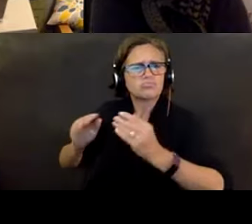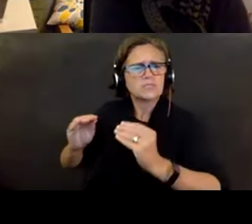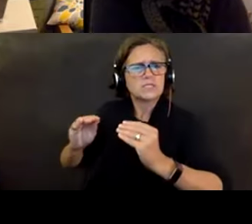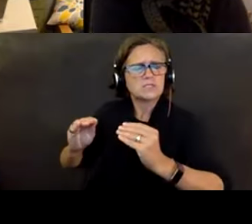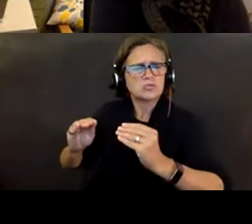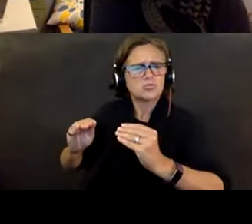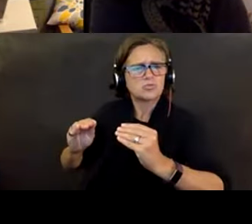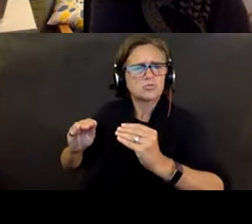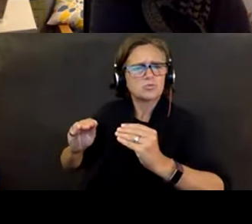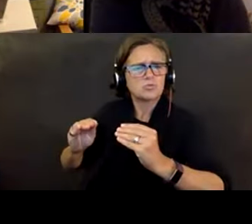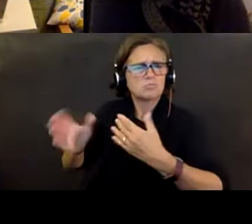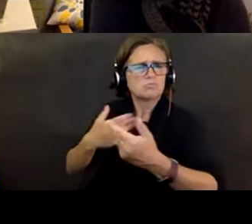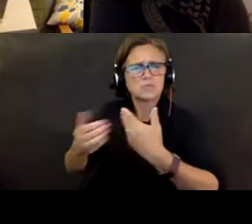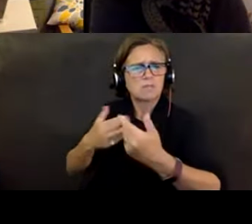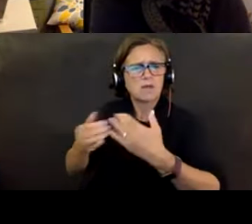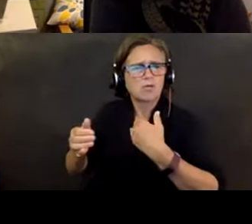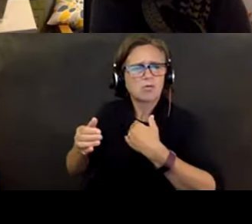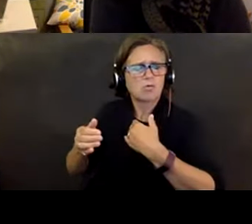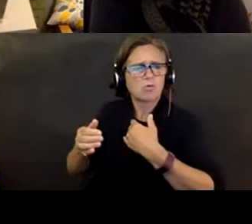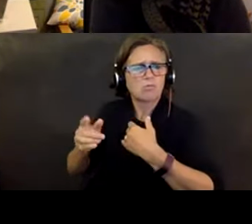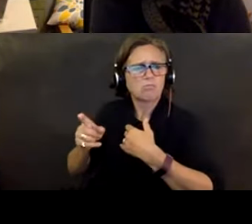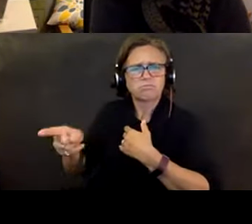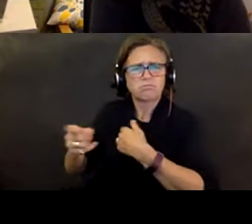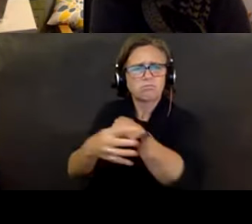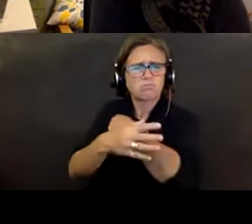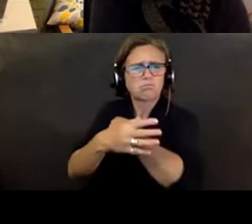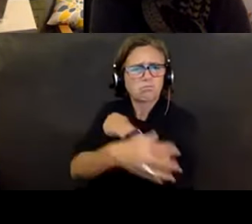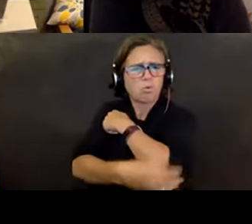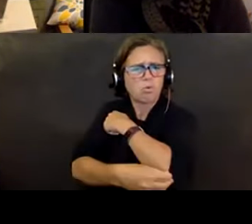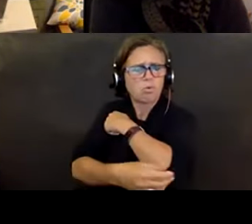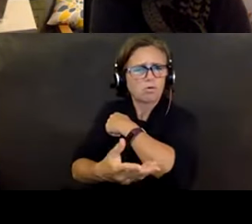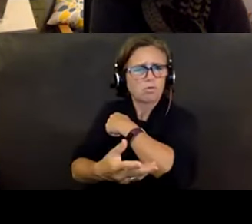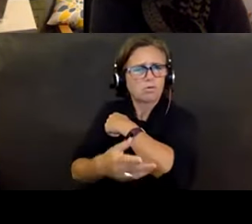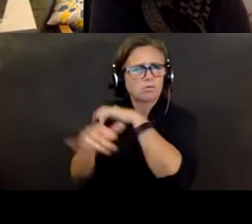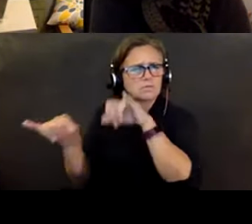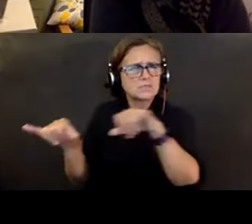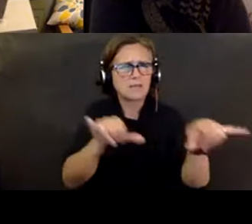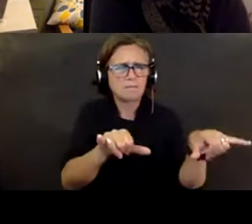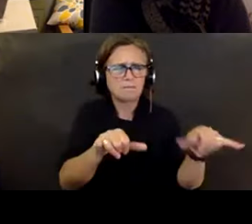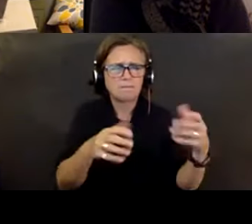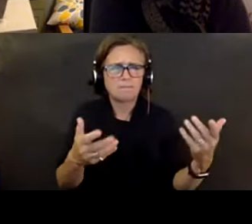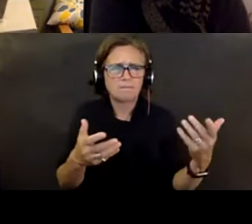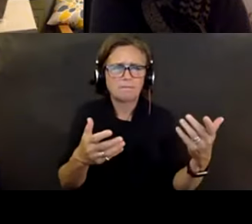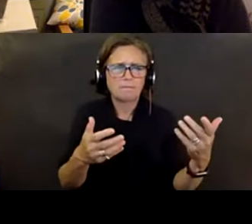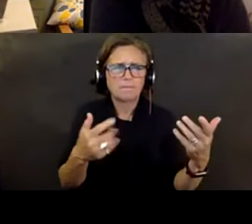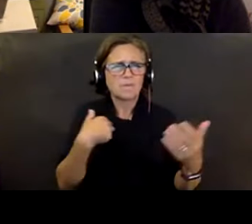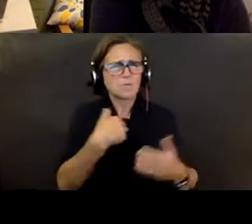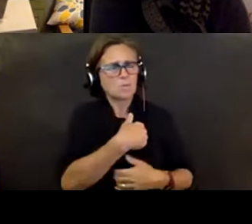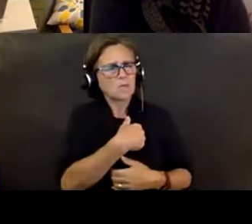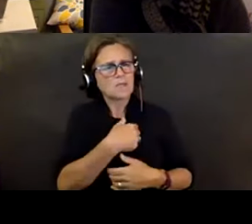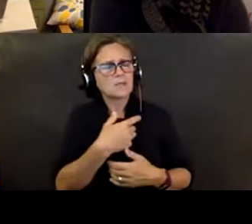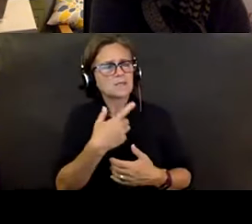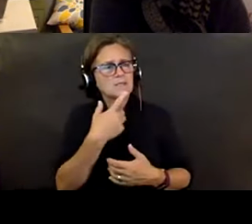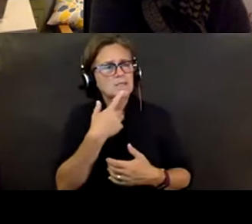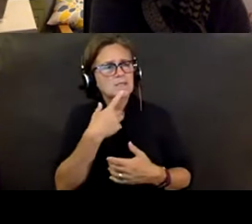kids? And I'm totally aware that in the educational system, right, you have an extra burden because